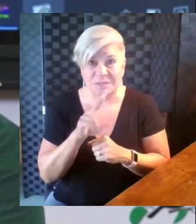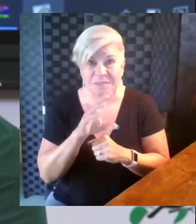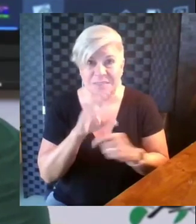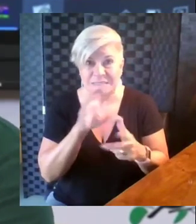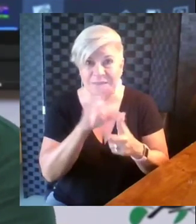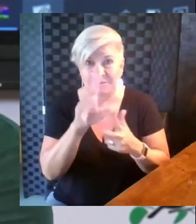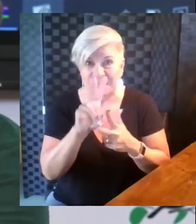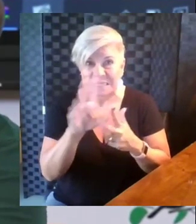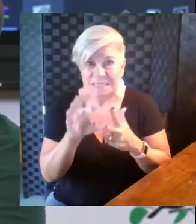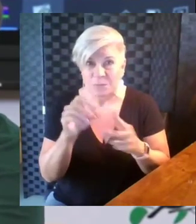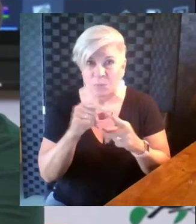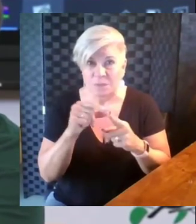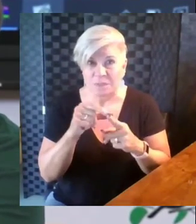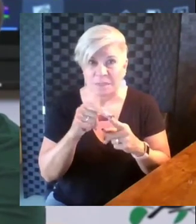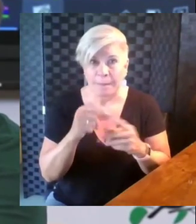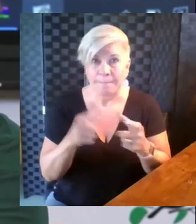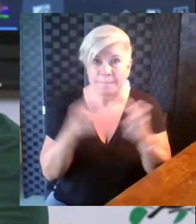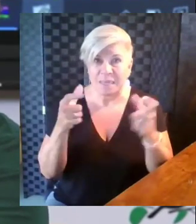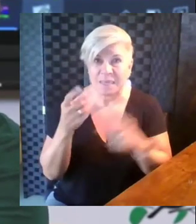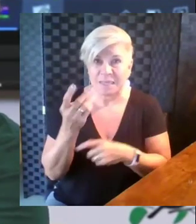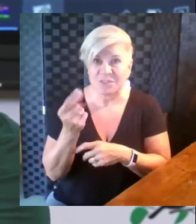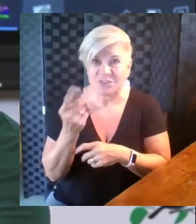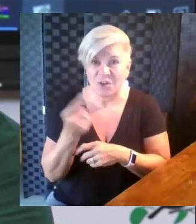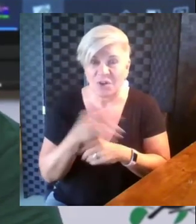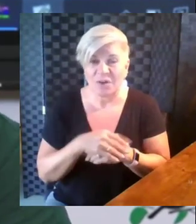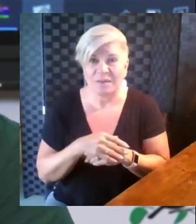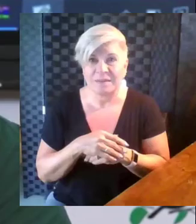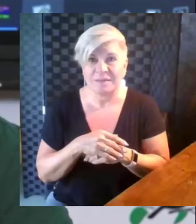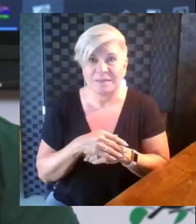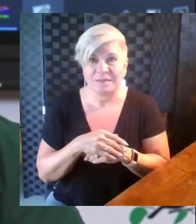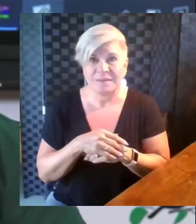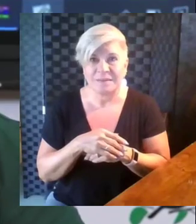CVC words in it. Can you read it?